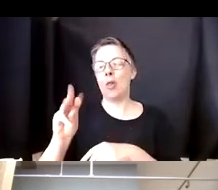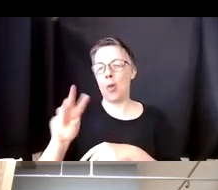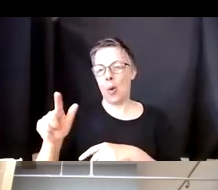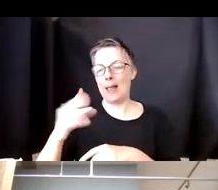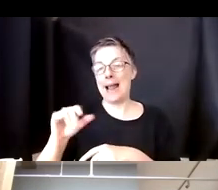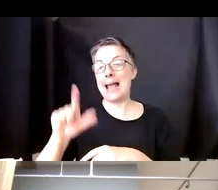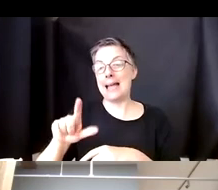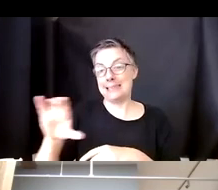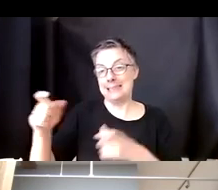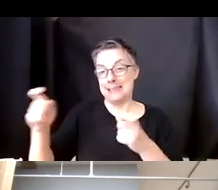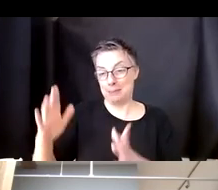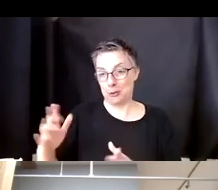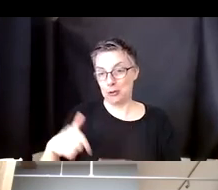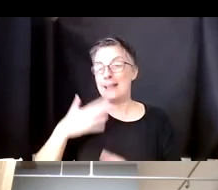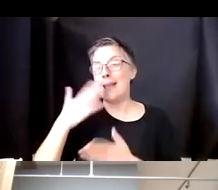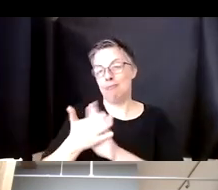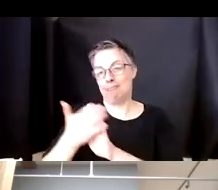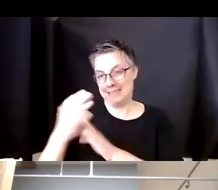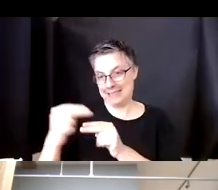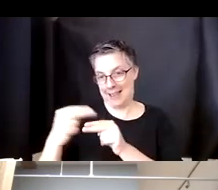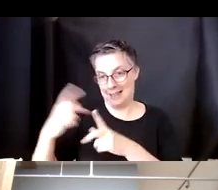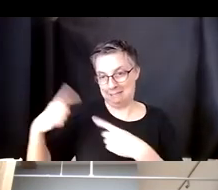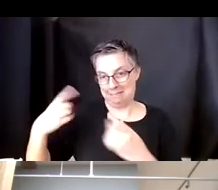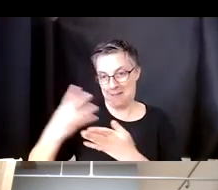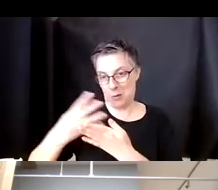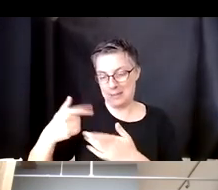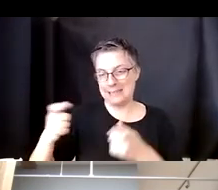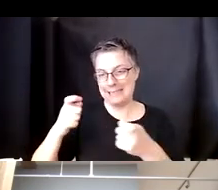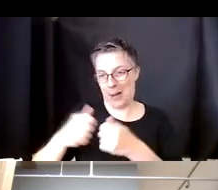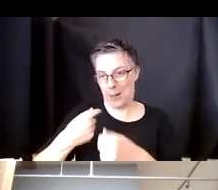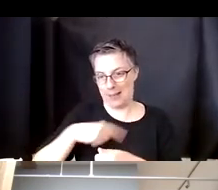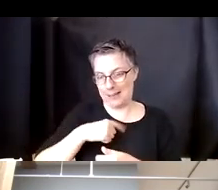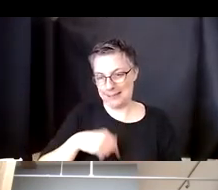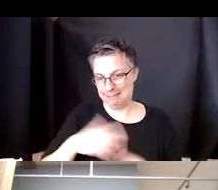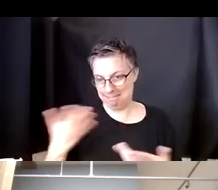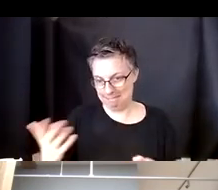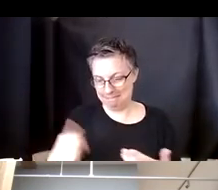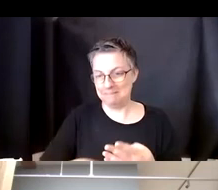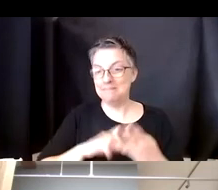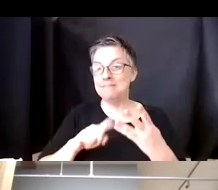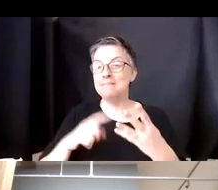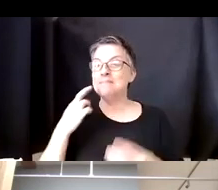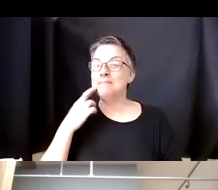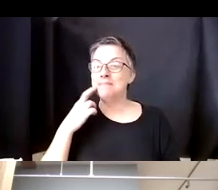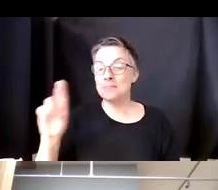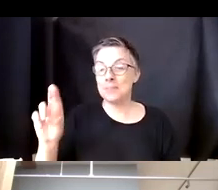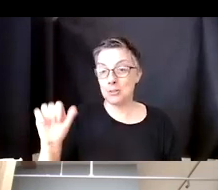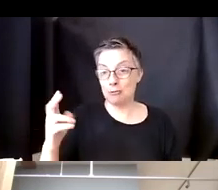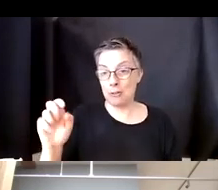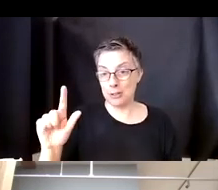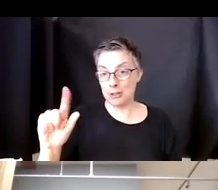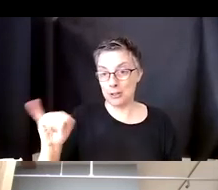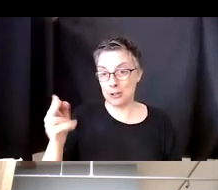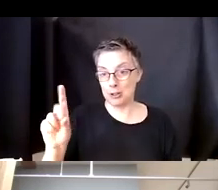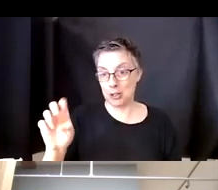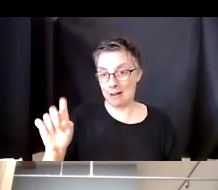last 4 weeks and dealing with us constantly. Rachel Judelson, thank you so